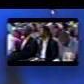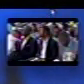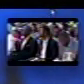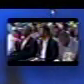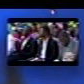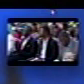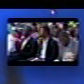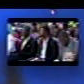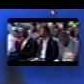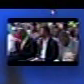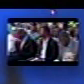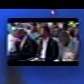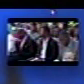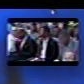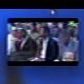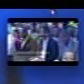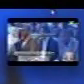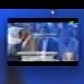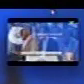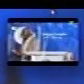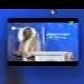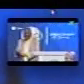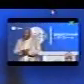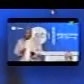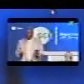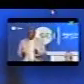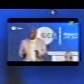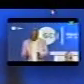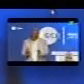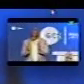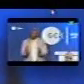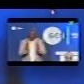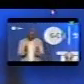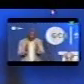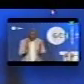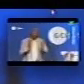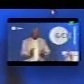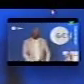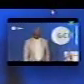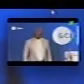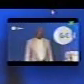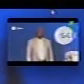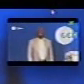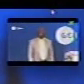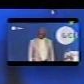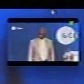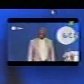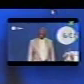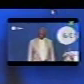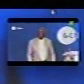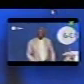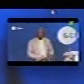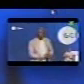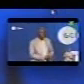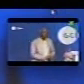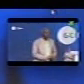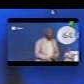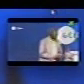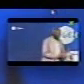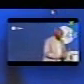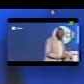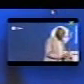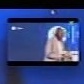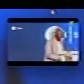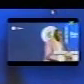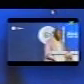heart, hindered them. In Lamentation chapter 4, I'm reading from verse 14. Lamentation chapter